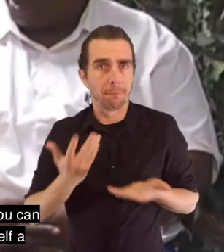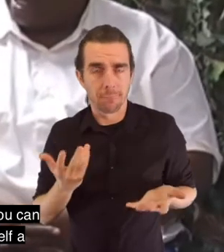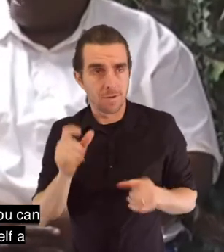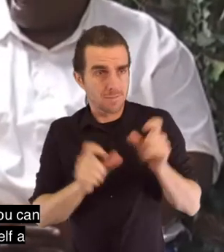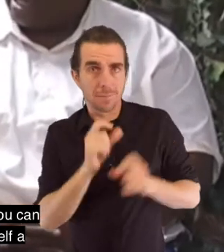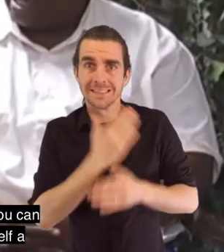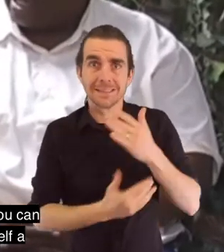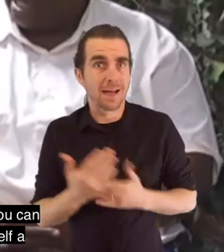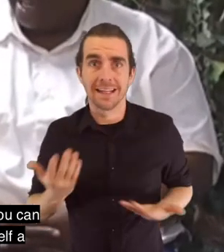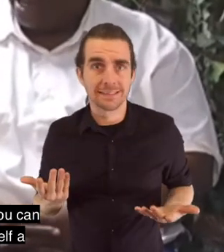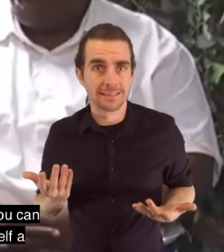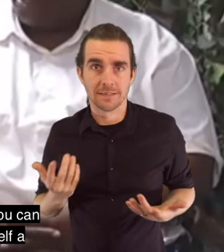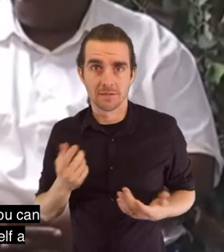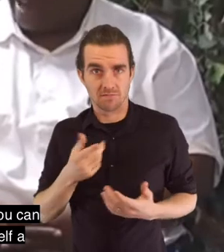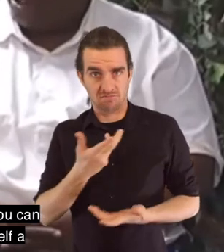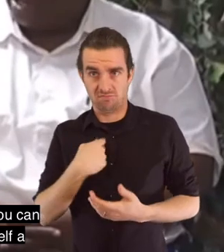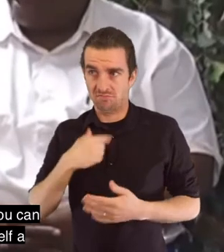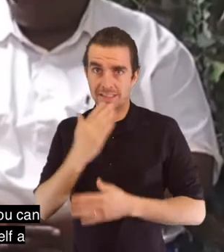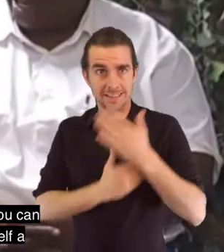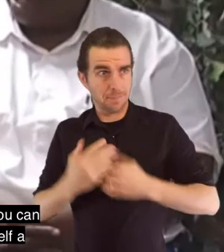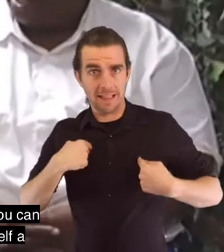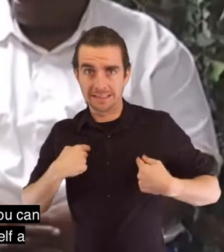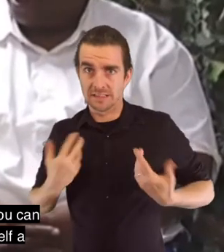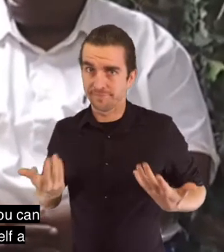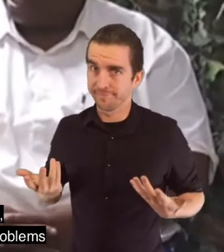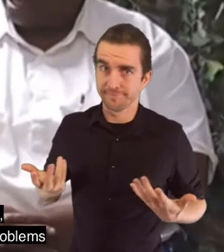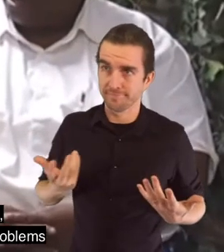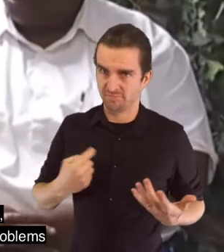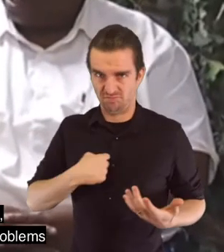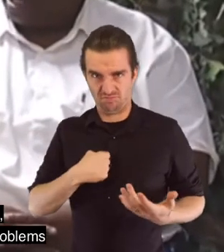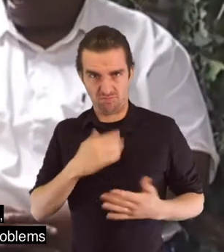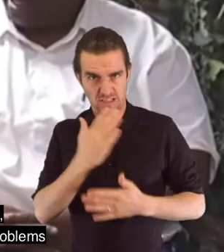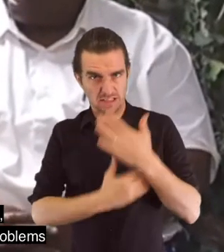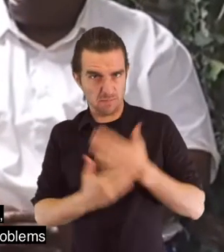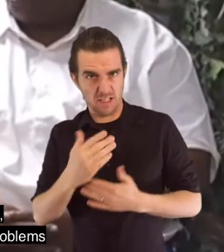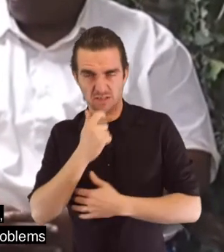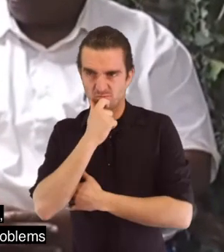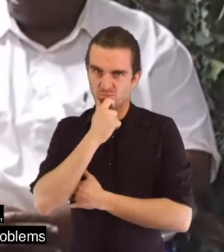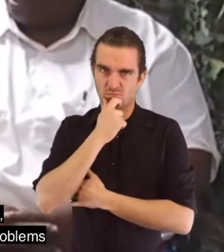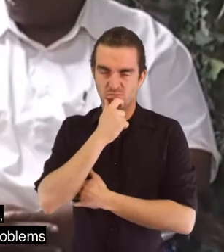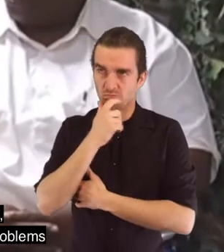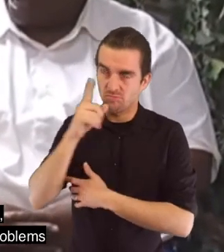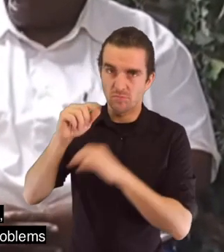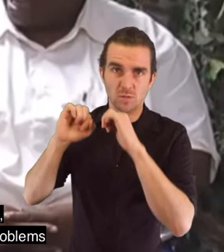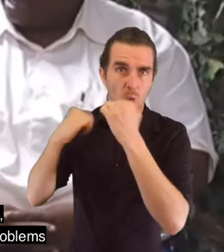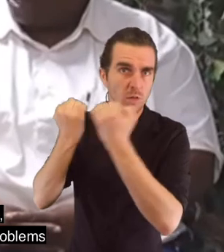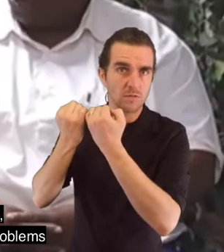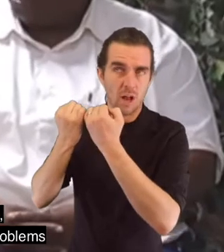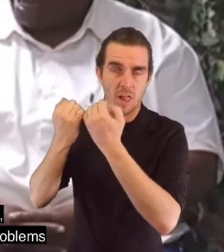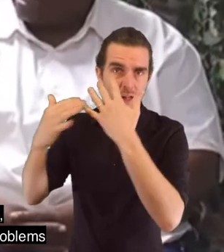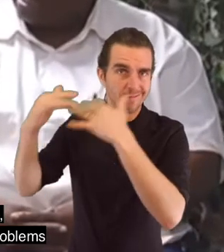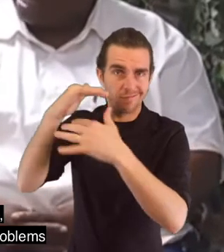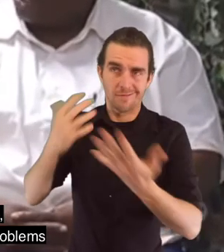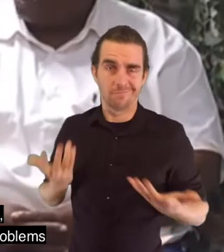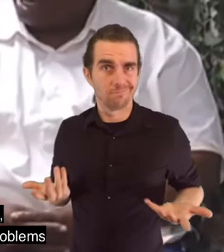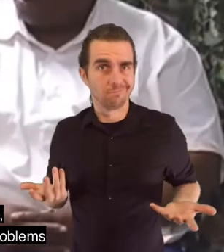people with disabilities. Then you can find yourself, you can ask yourself a question, Uti, as disabled people, when we are looked